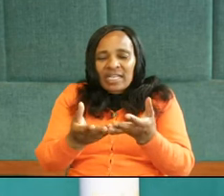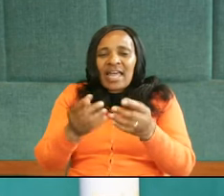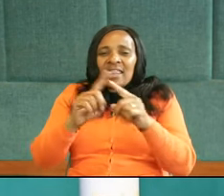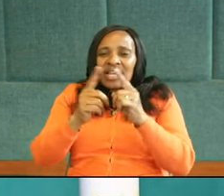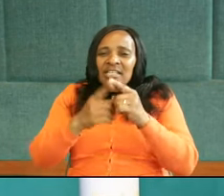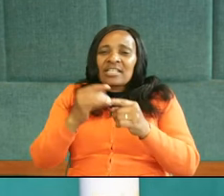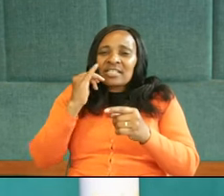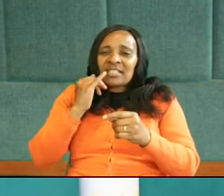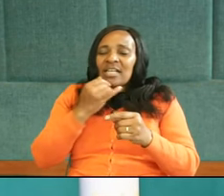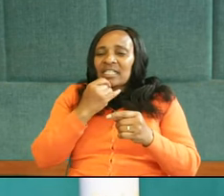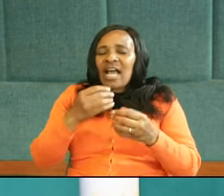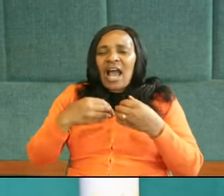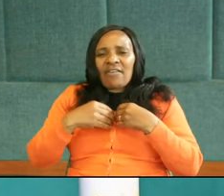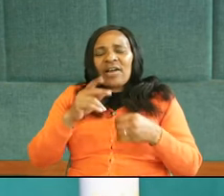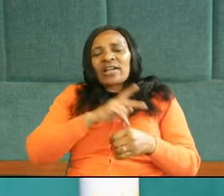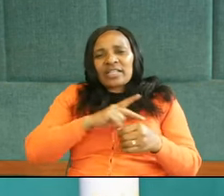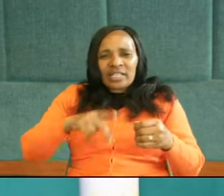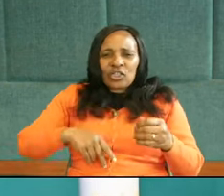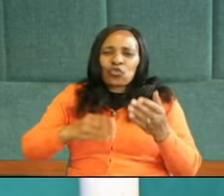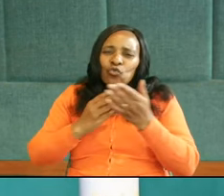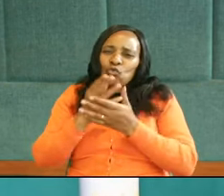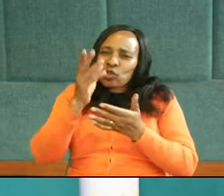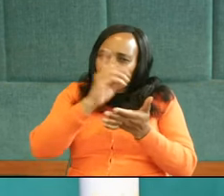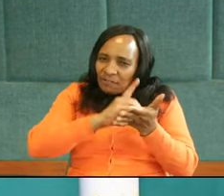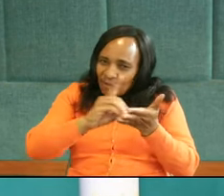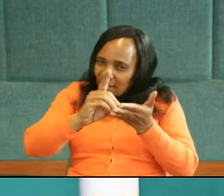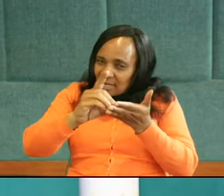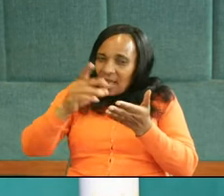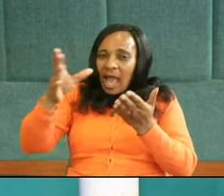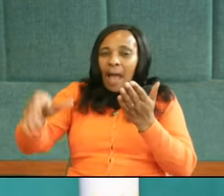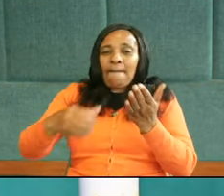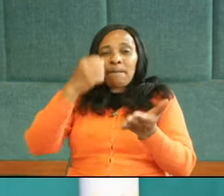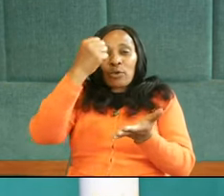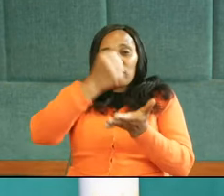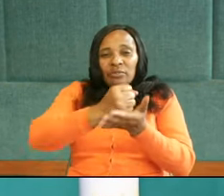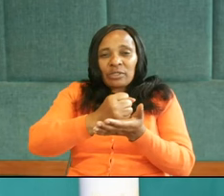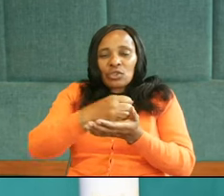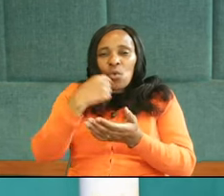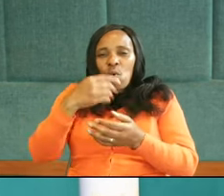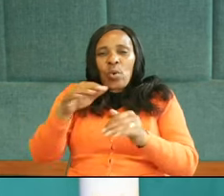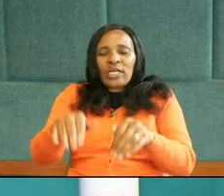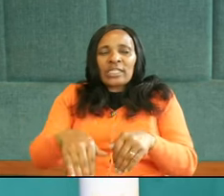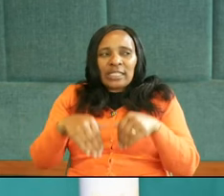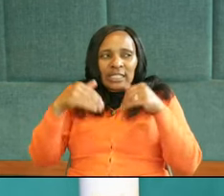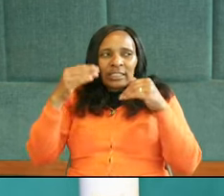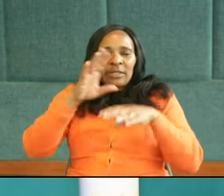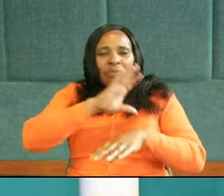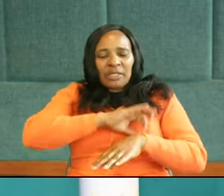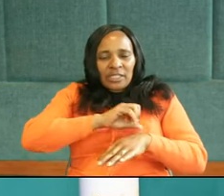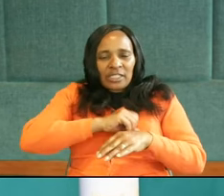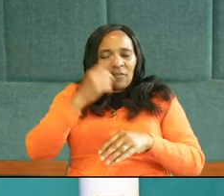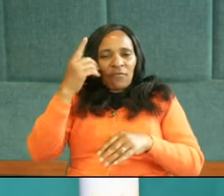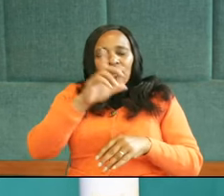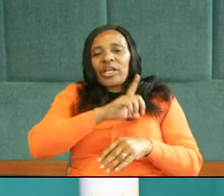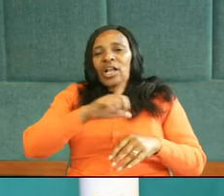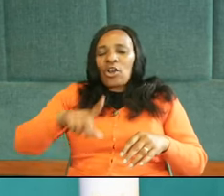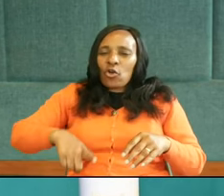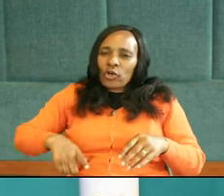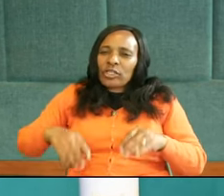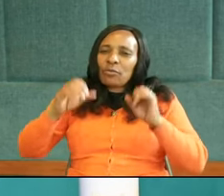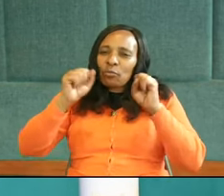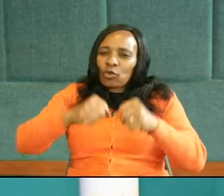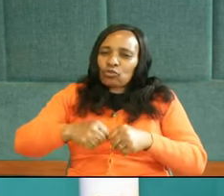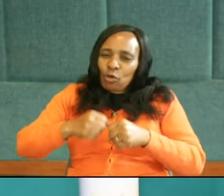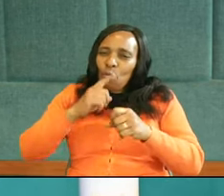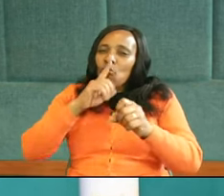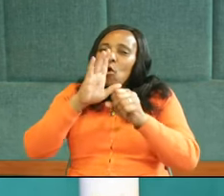had a king by divine appointment. He who was waited patiently for the Lord beheld the promise